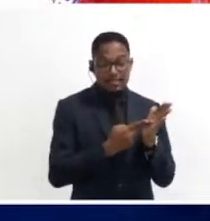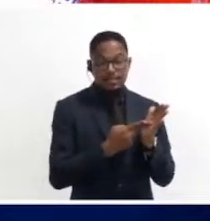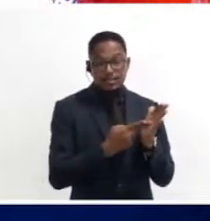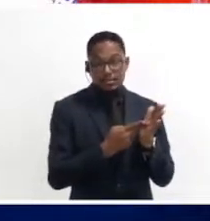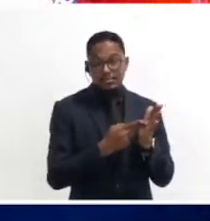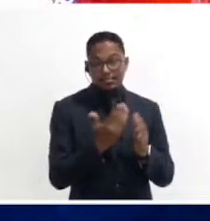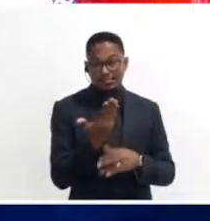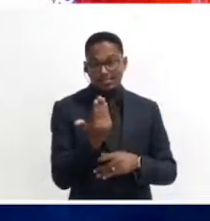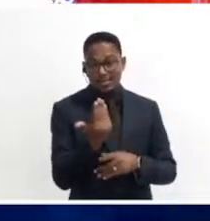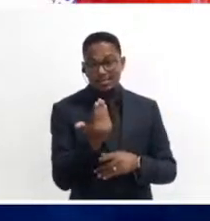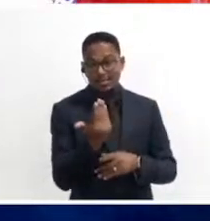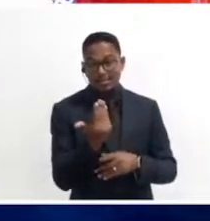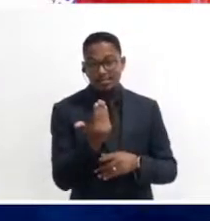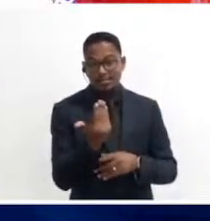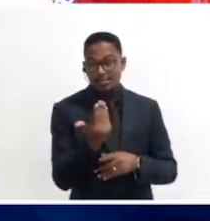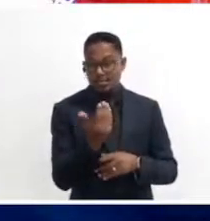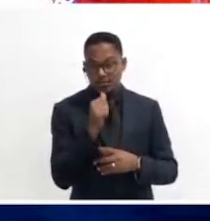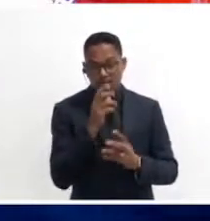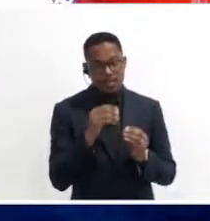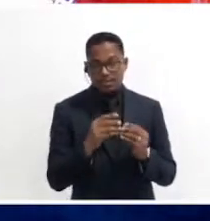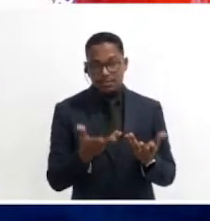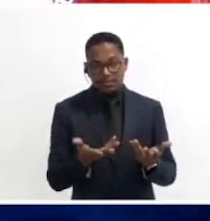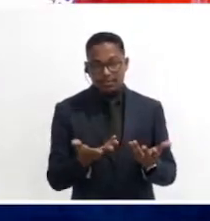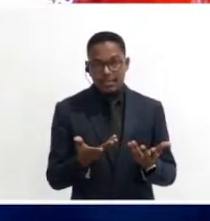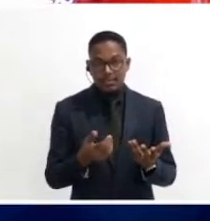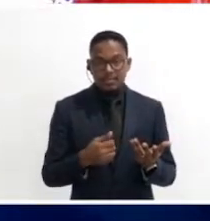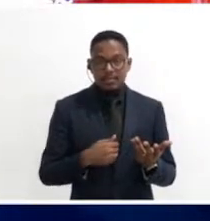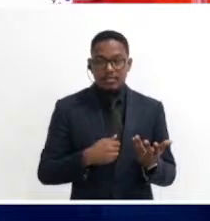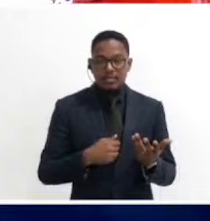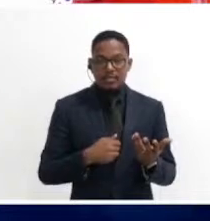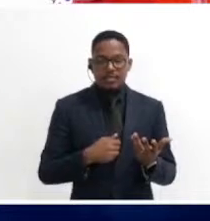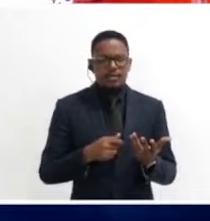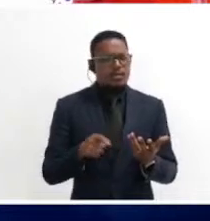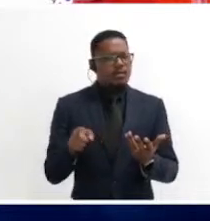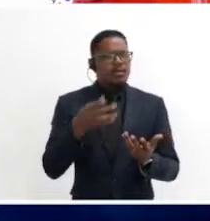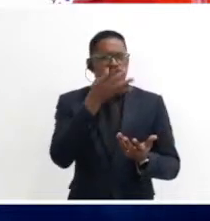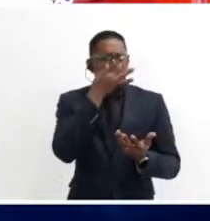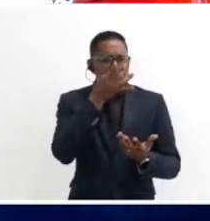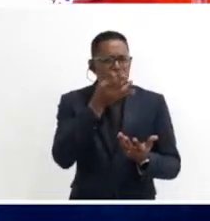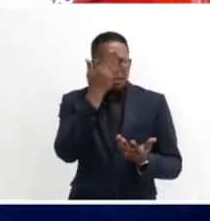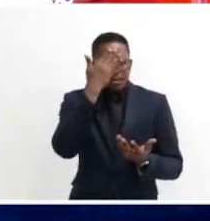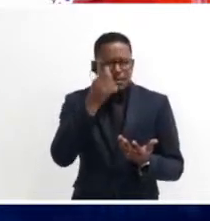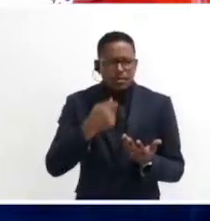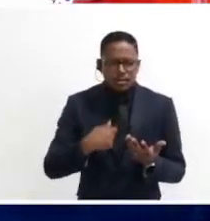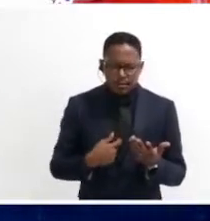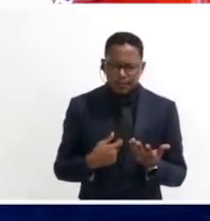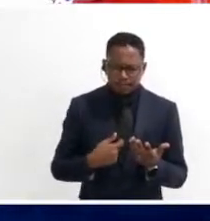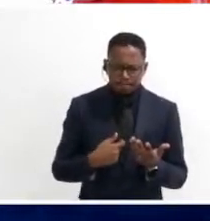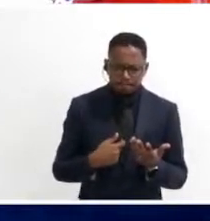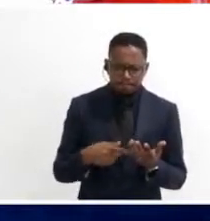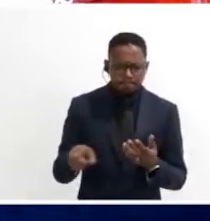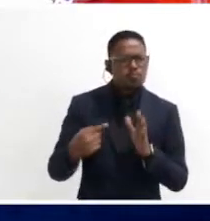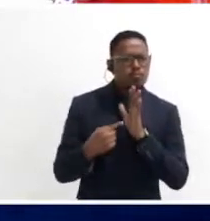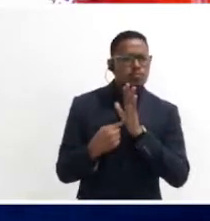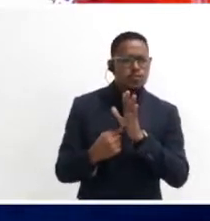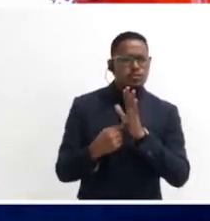I thought this part was interesting because it's demonstrating both types of wire bonds in one package. So this is a